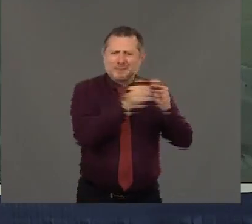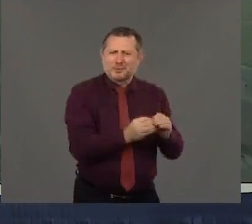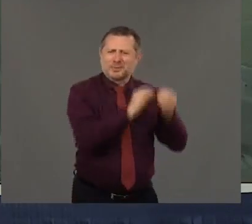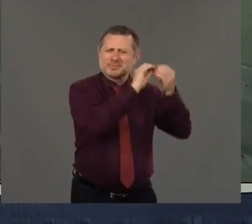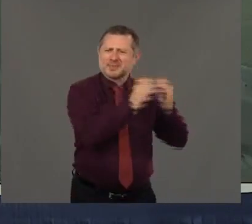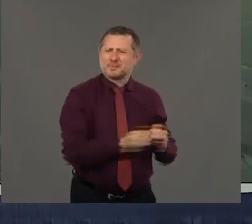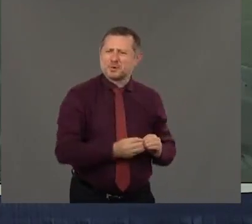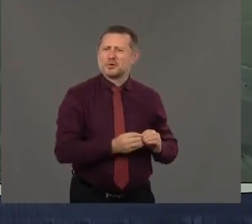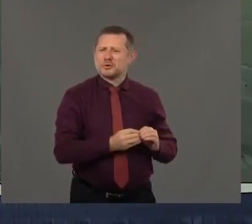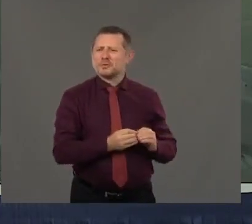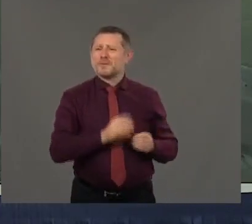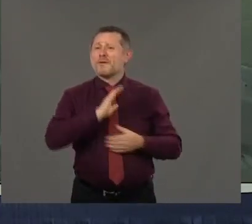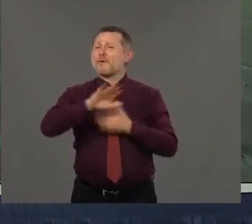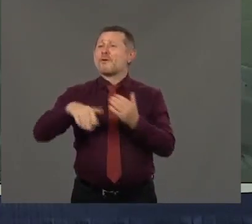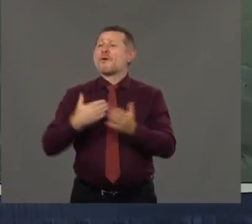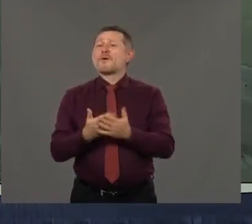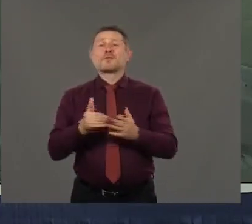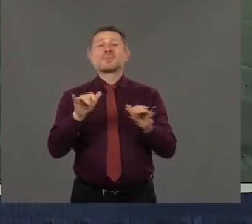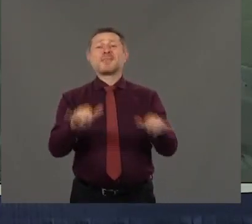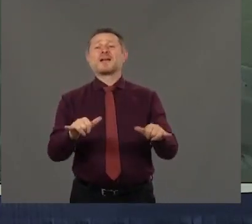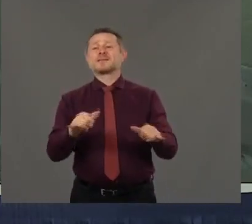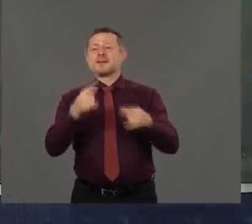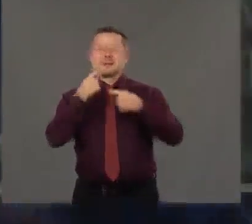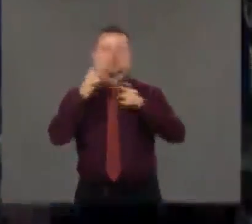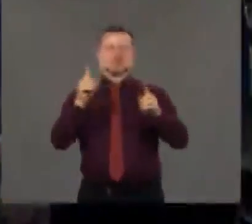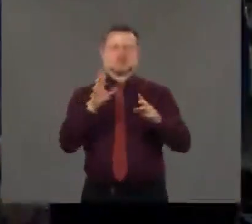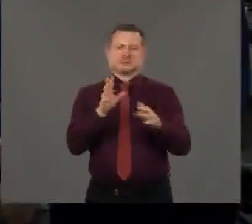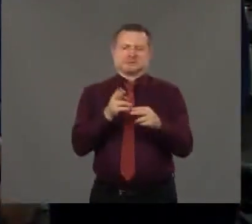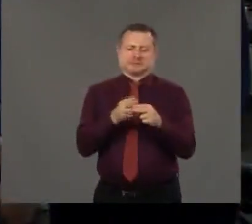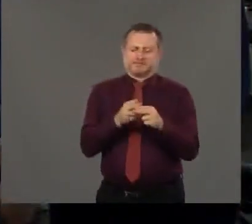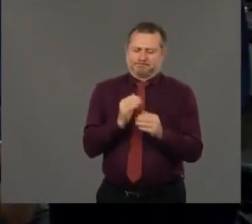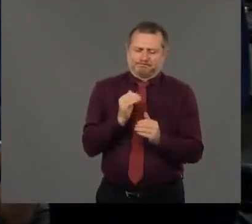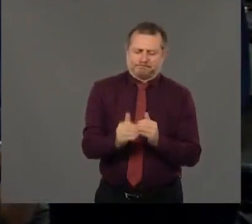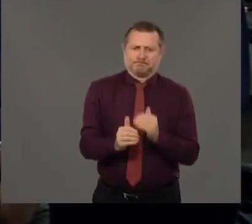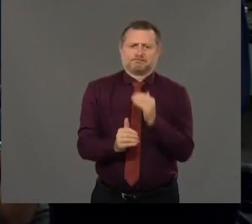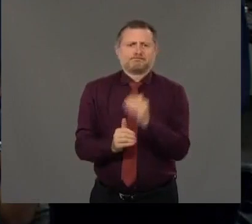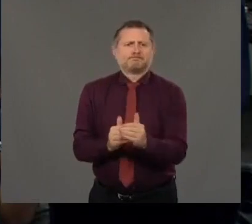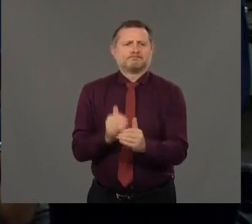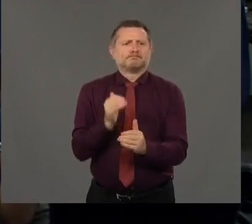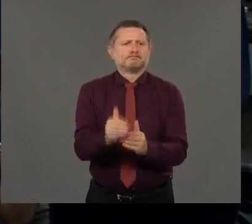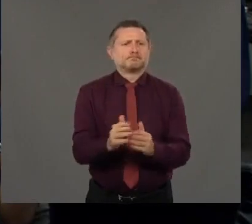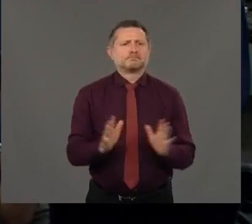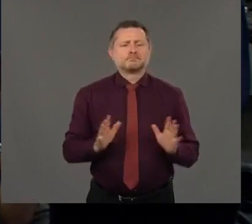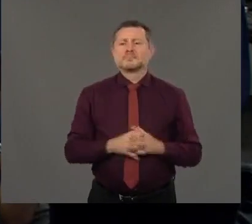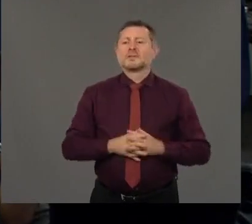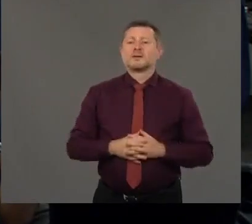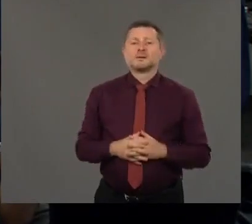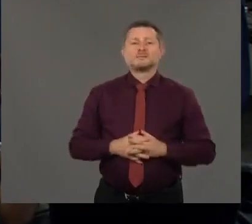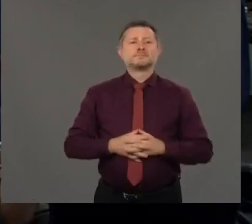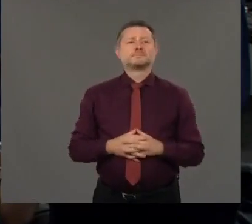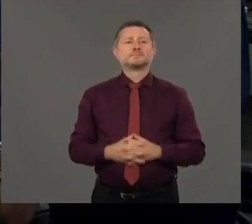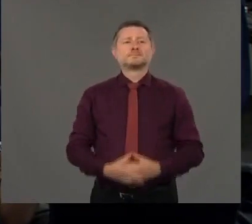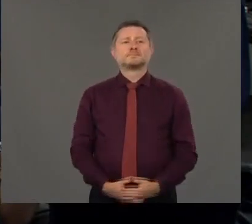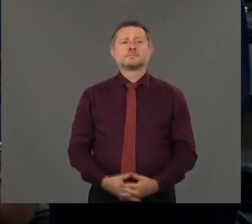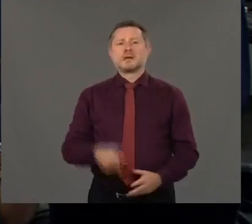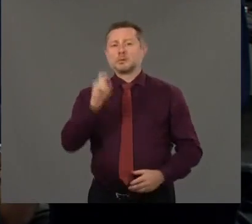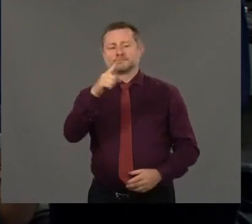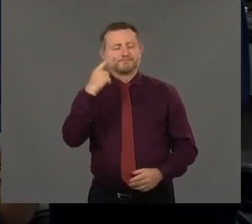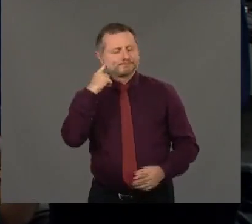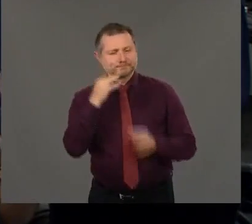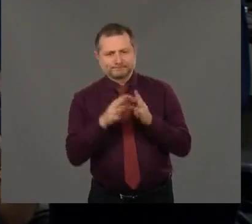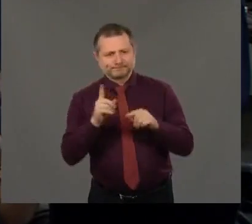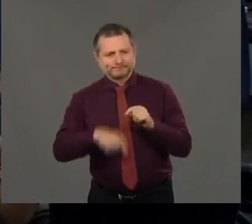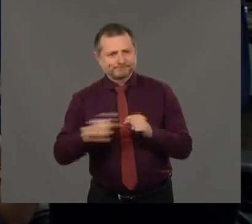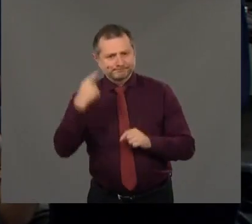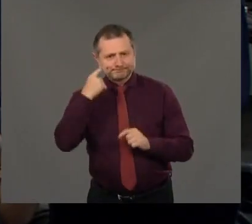these are short-term measures. And in terms of the New York City budget, the state budget allowed the state government to